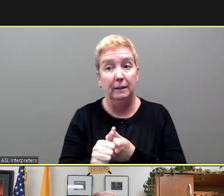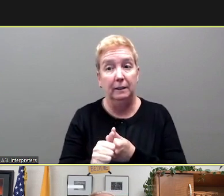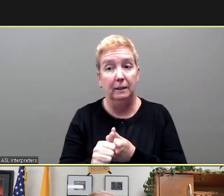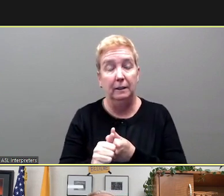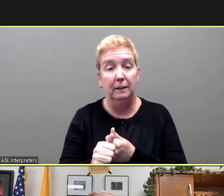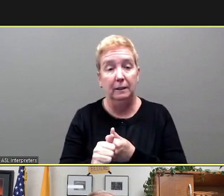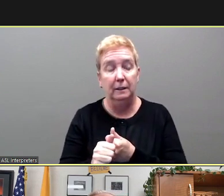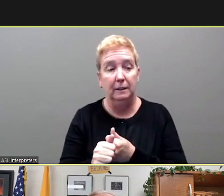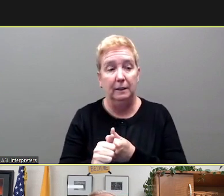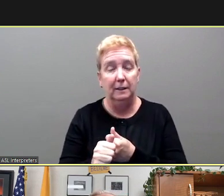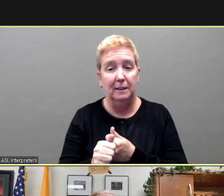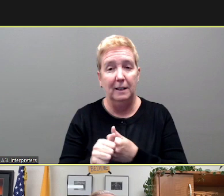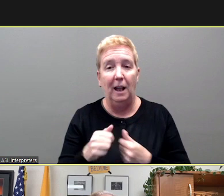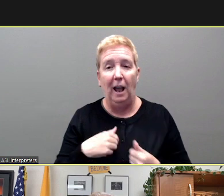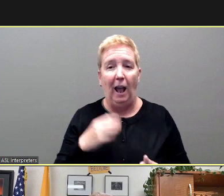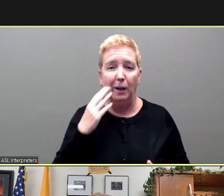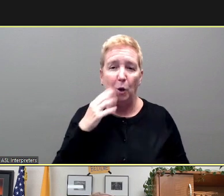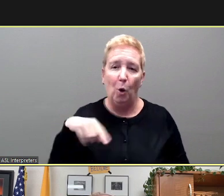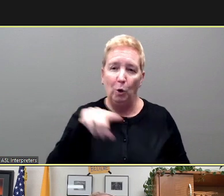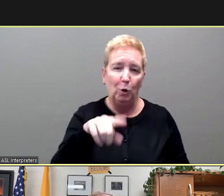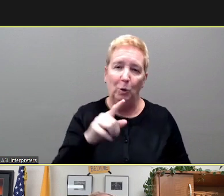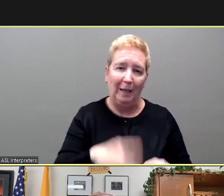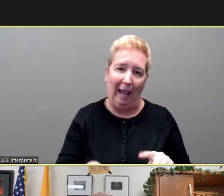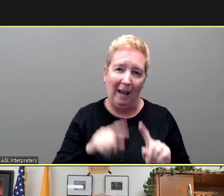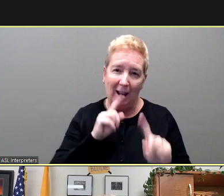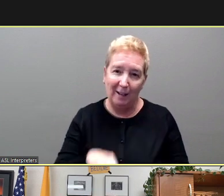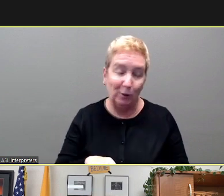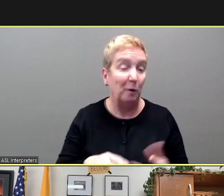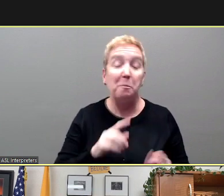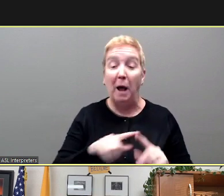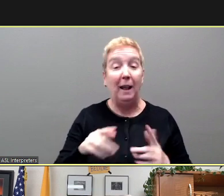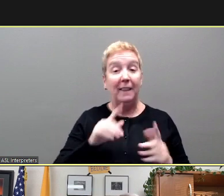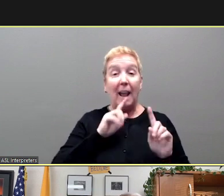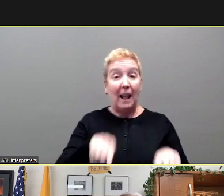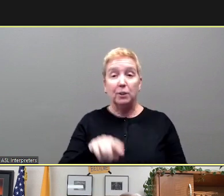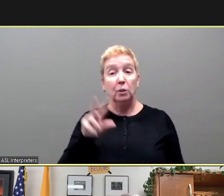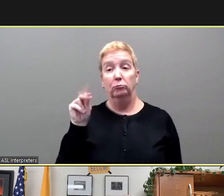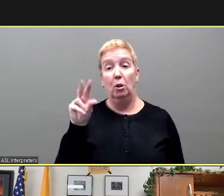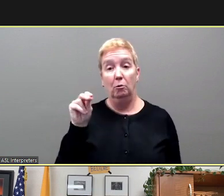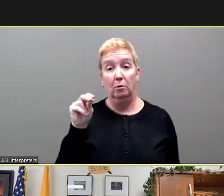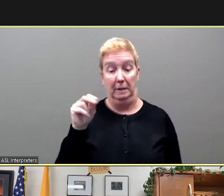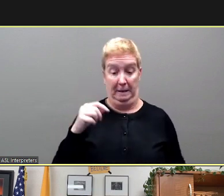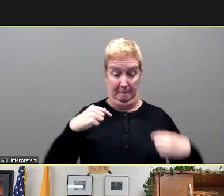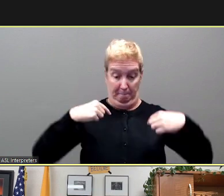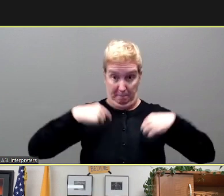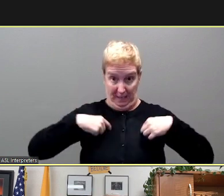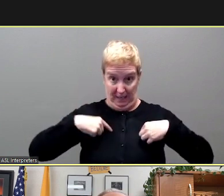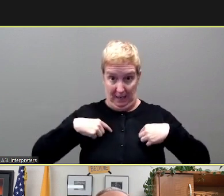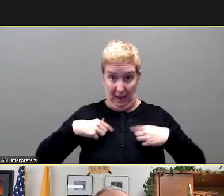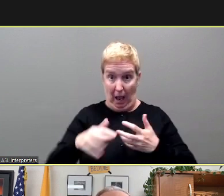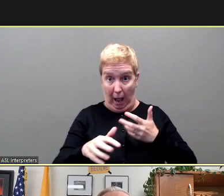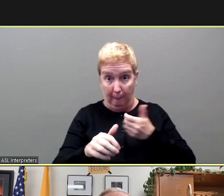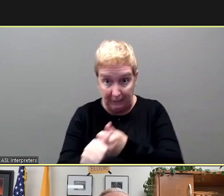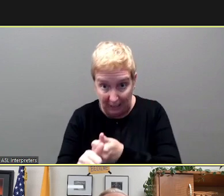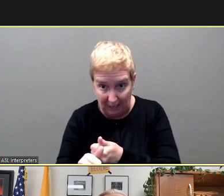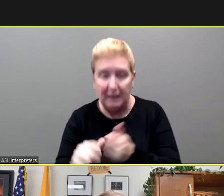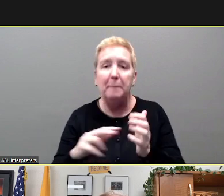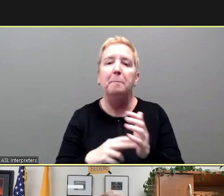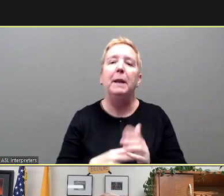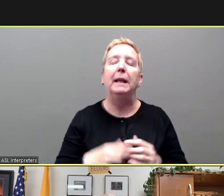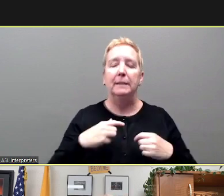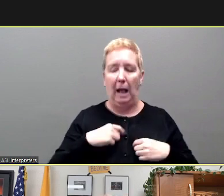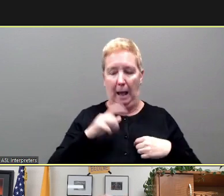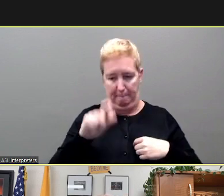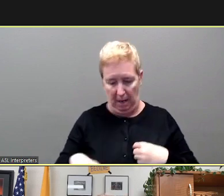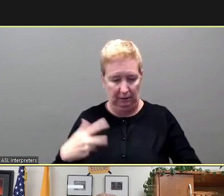And I know your microphone's not on, so I'll just give you the answer. No, I'm not. In order for me to be up to date now, I need to get the